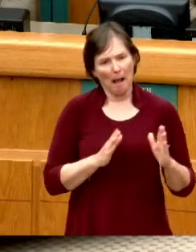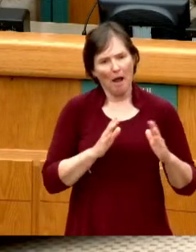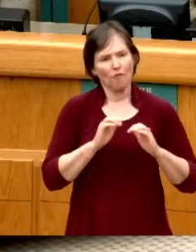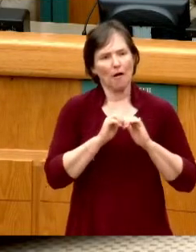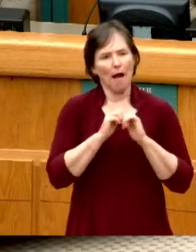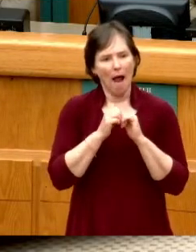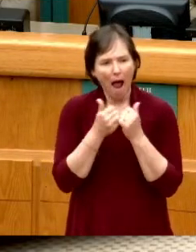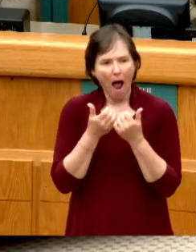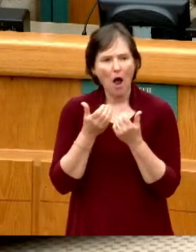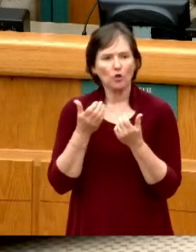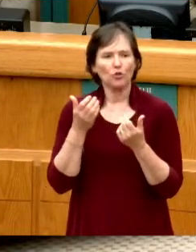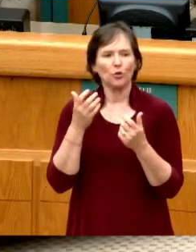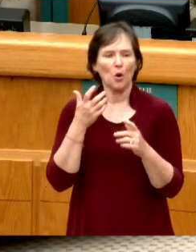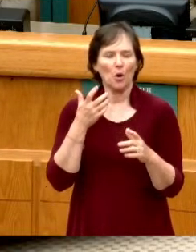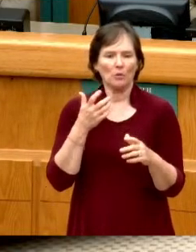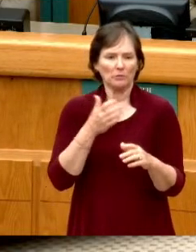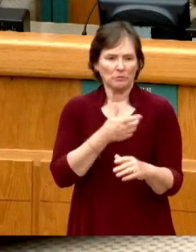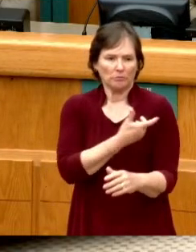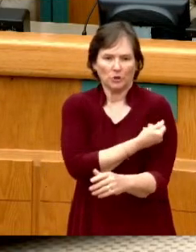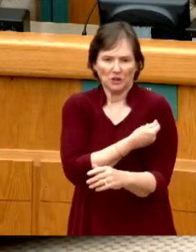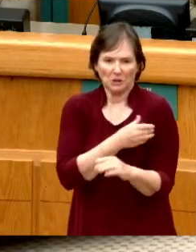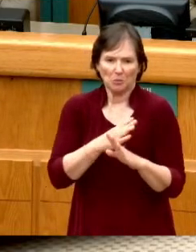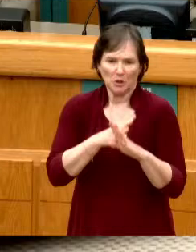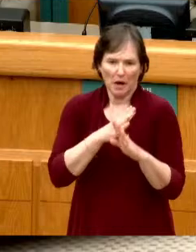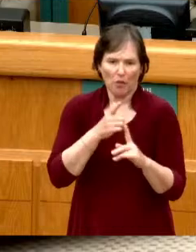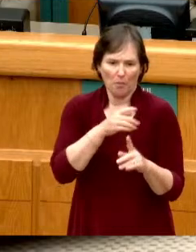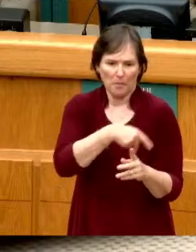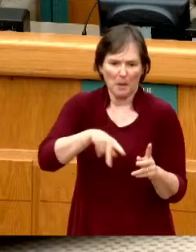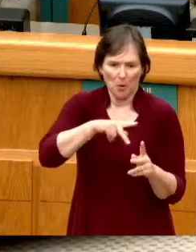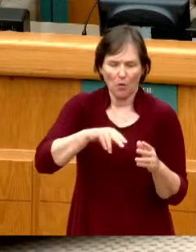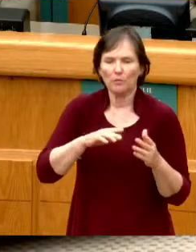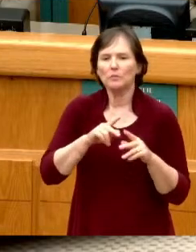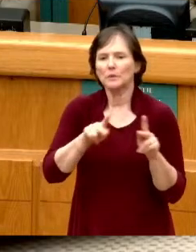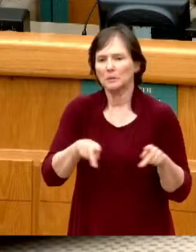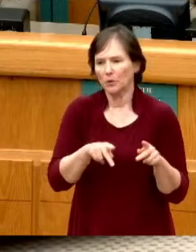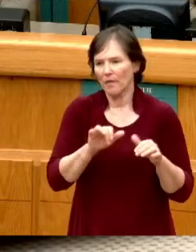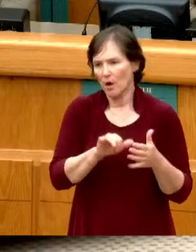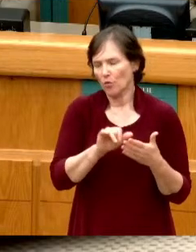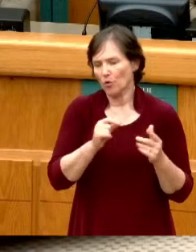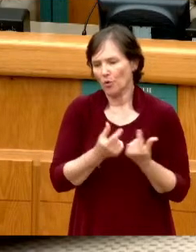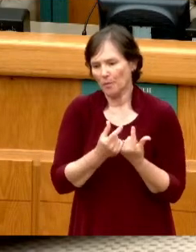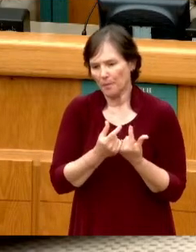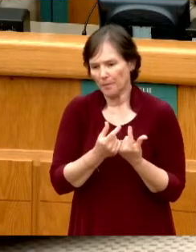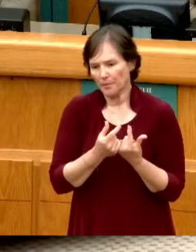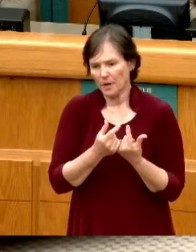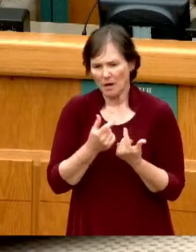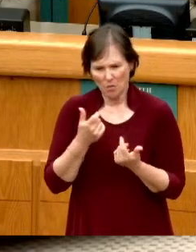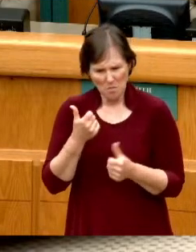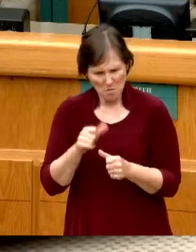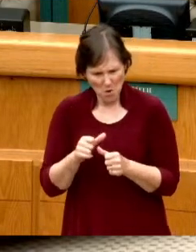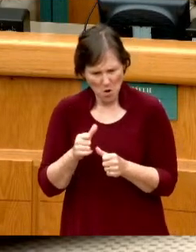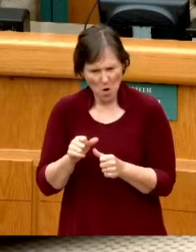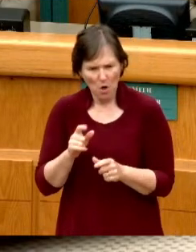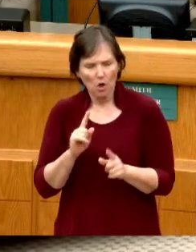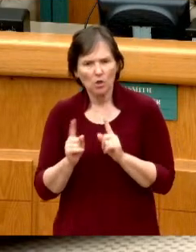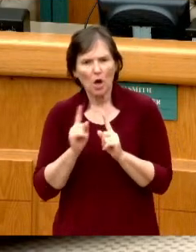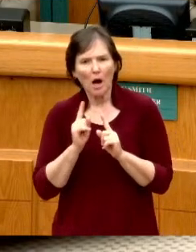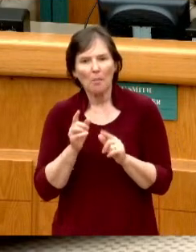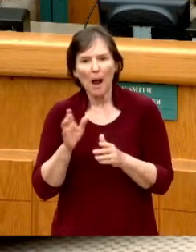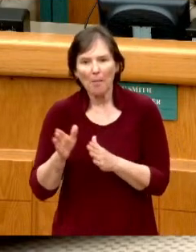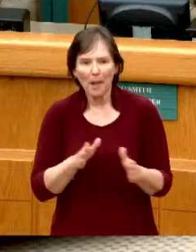briefings. You remember Chief Quinteto came and talked about that plan, gosh, it seems like weeks and weeks ago,